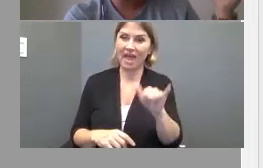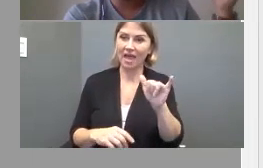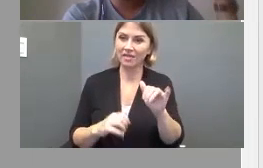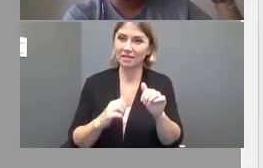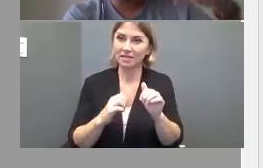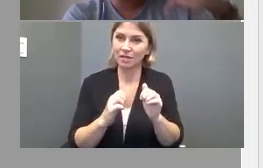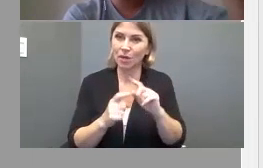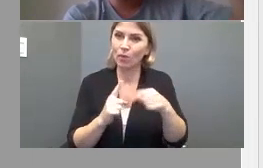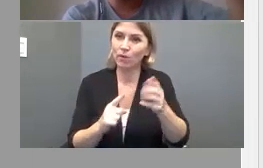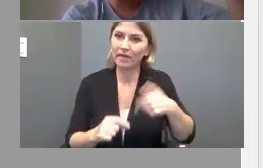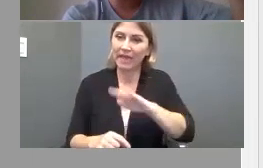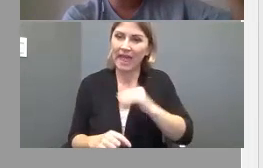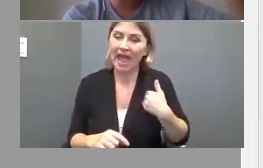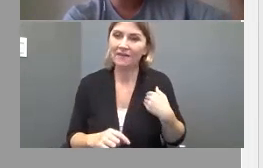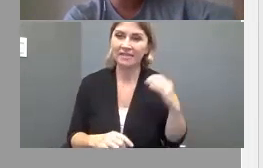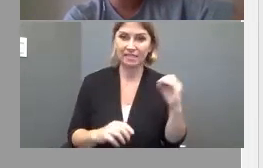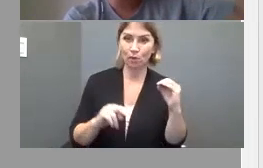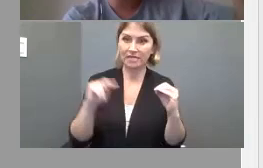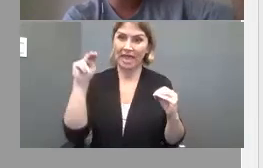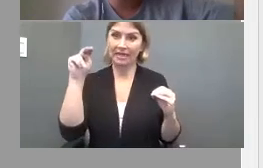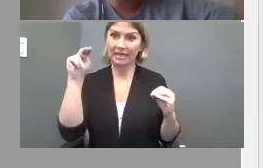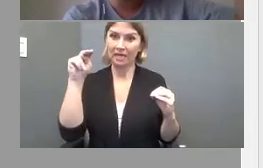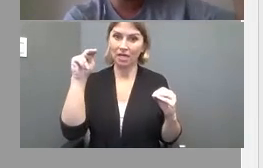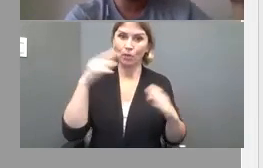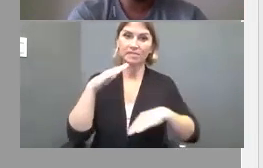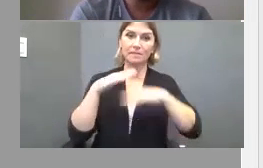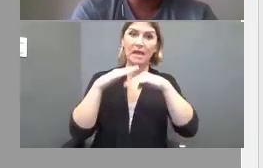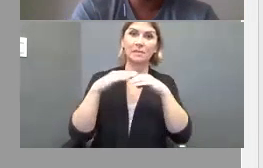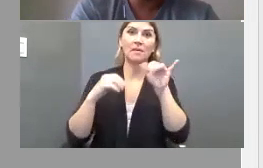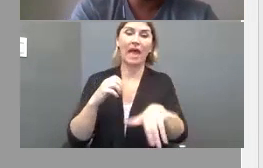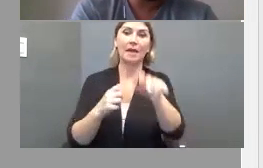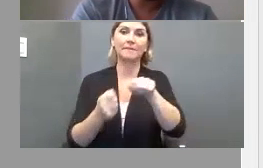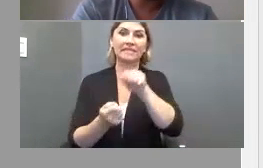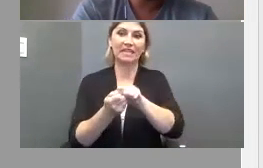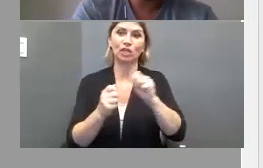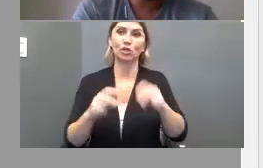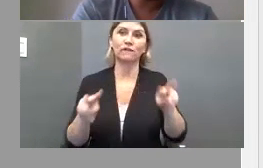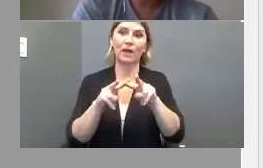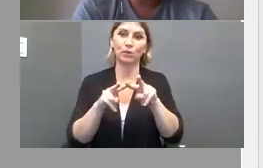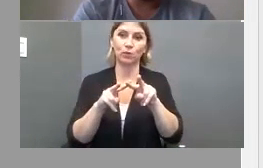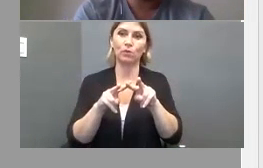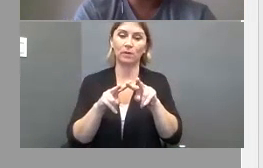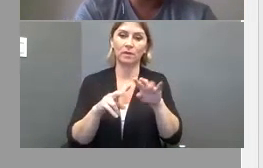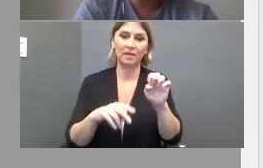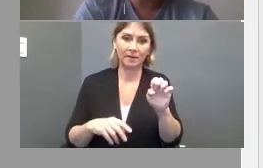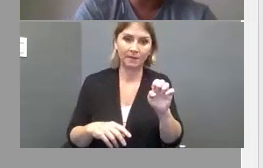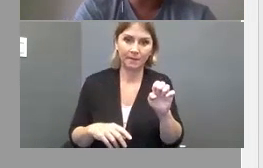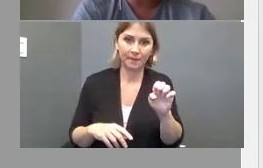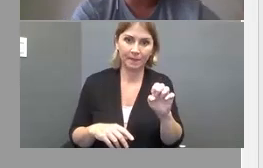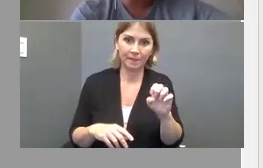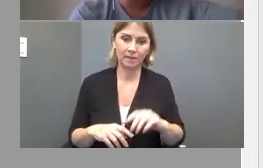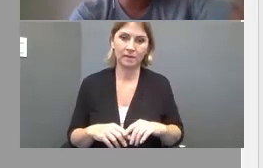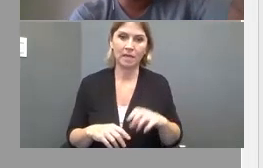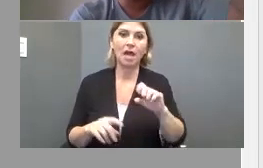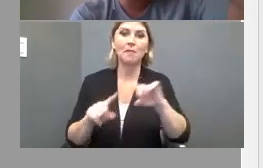had so from 0 to n, what is the maximum that this particular value was? Yes, exactly. And but